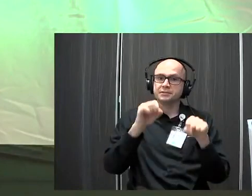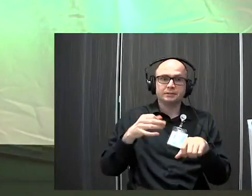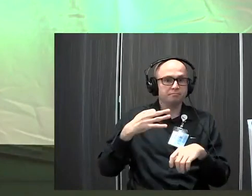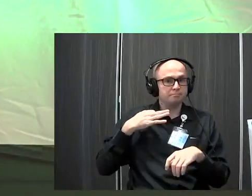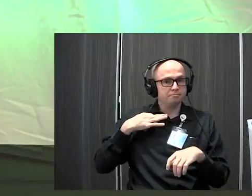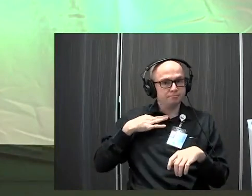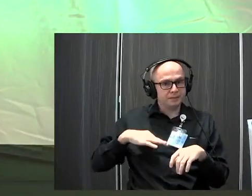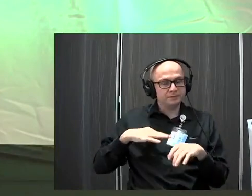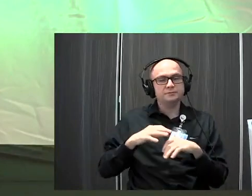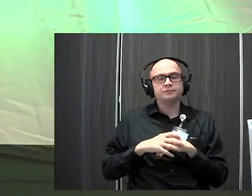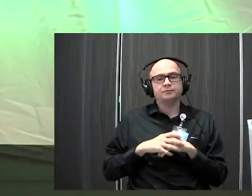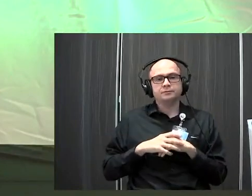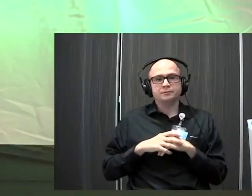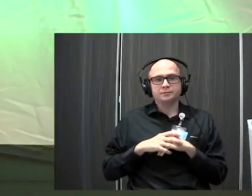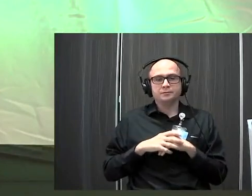beneficial.